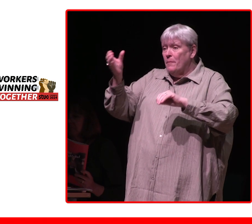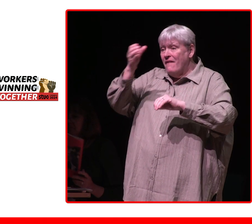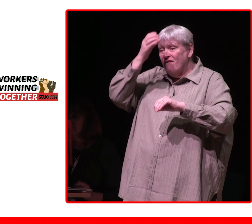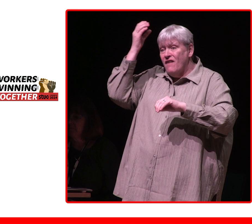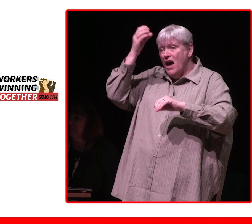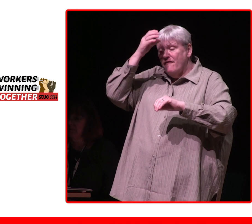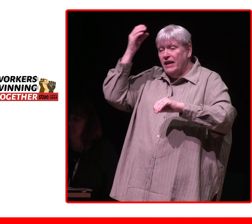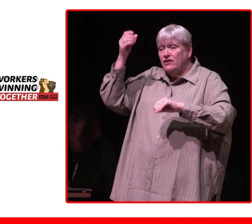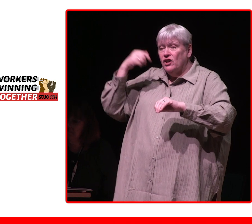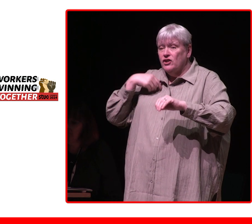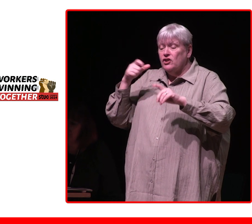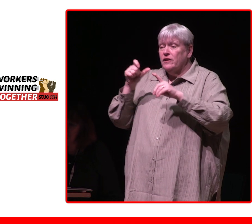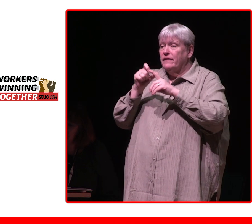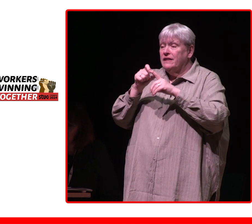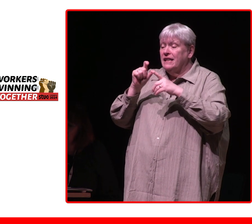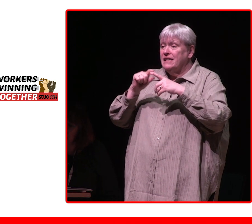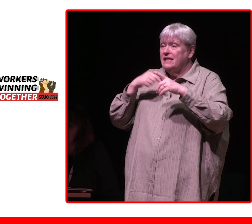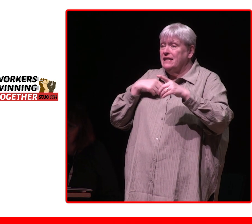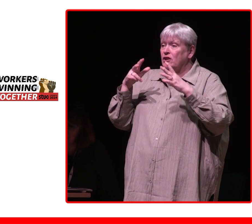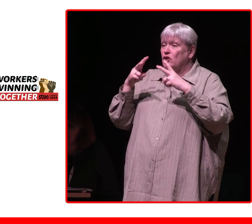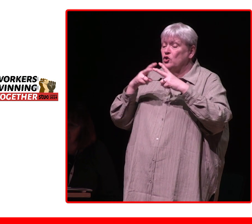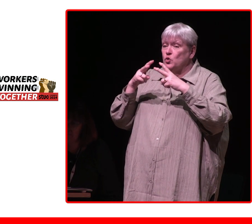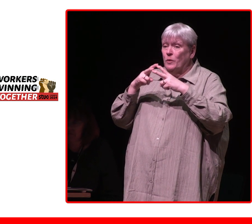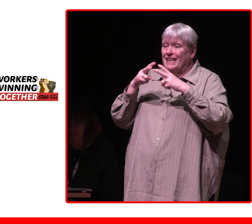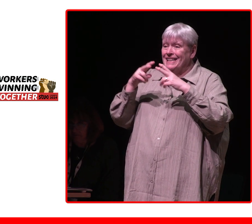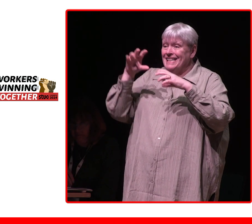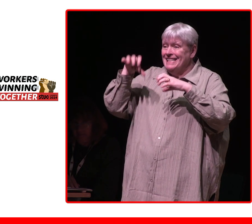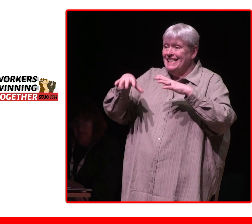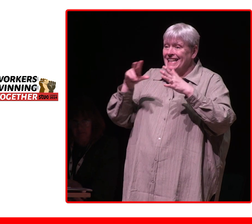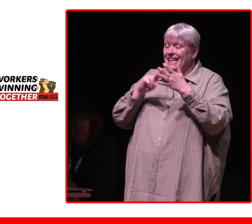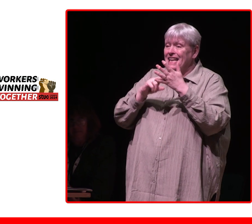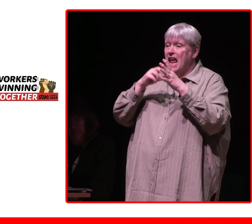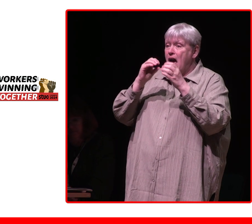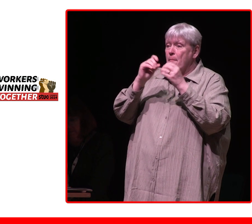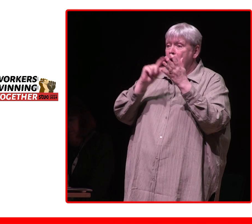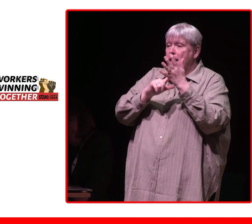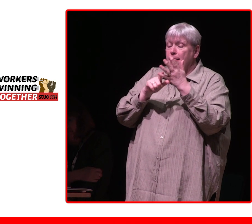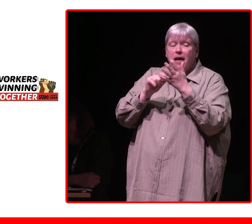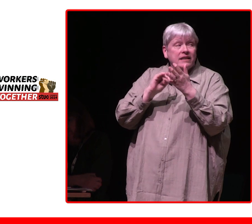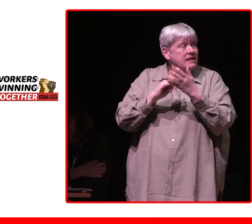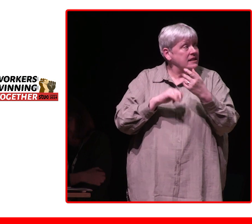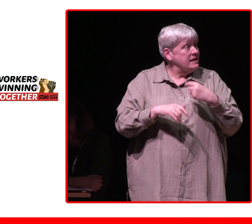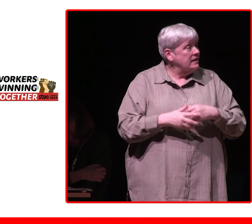of Dundee's twin city of Nablus.